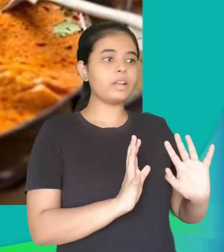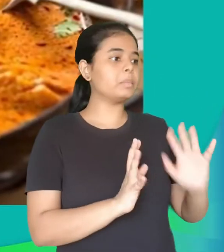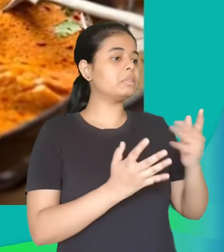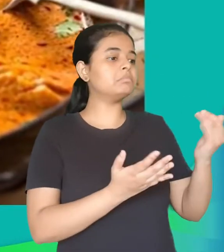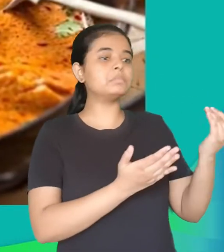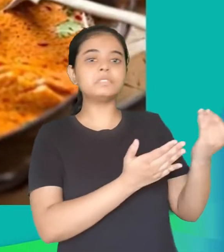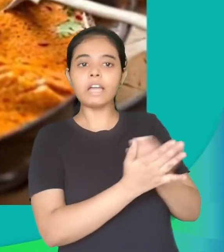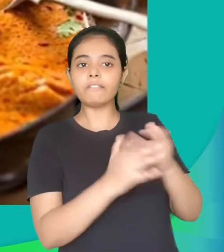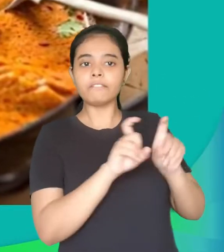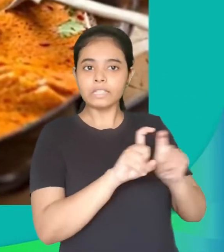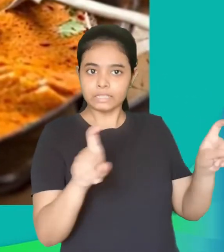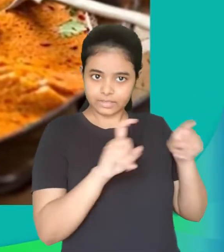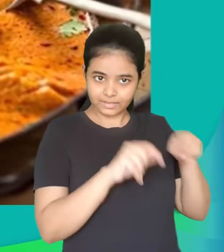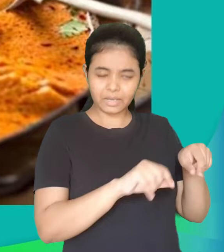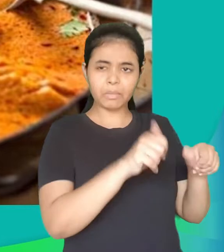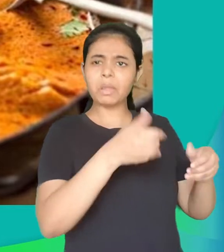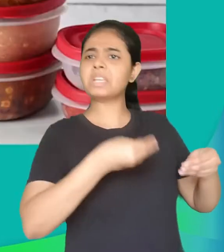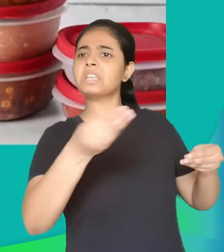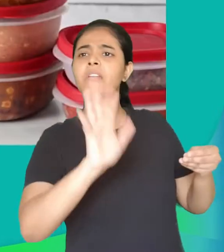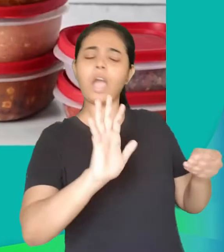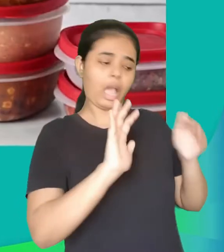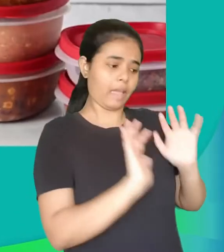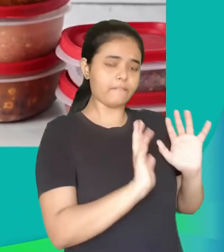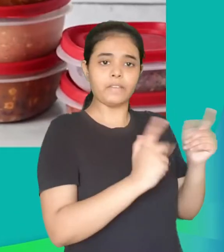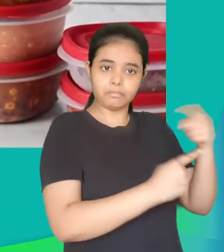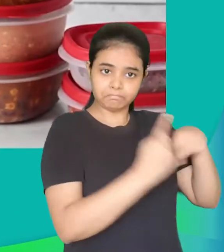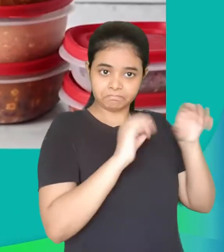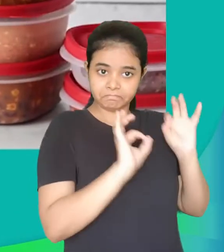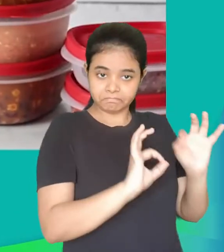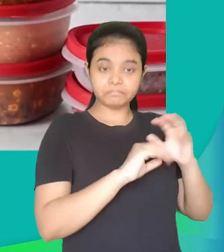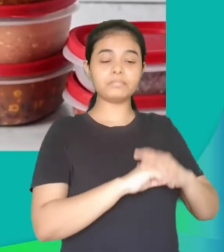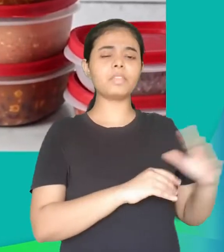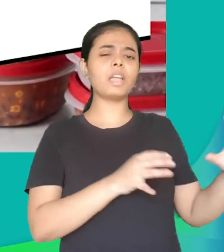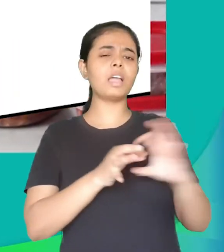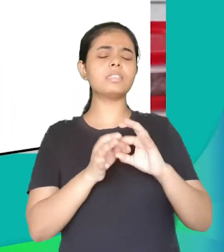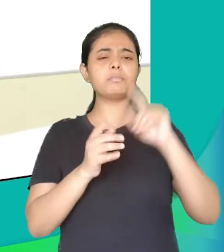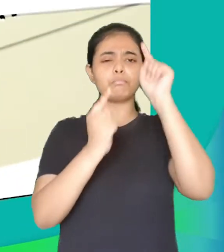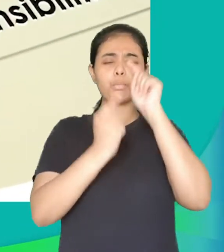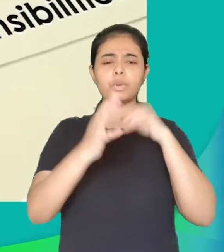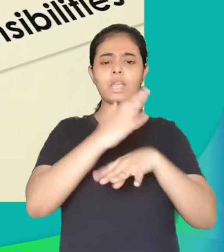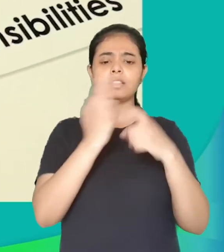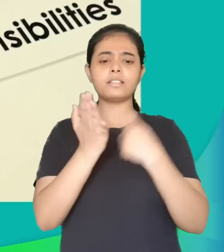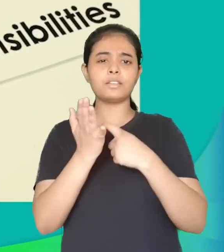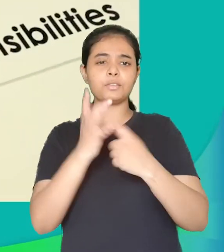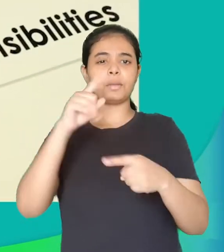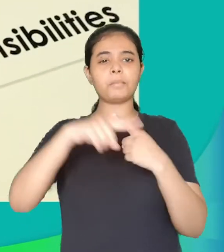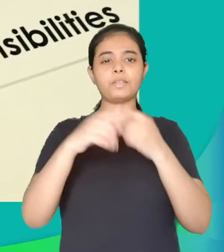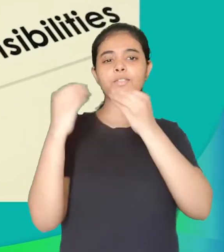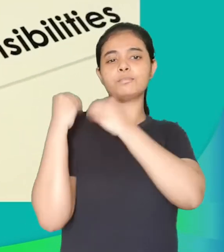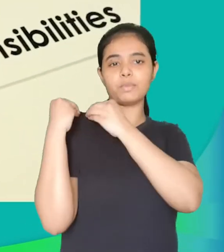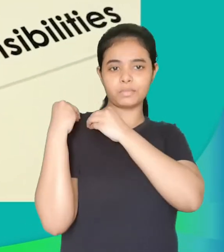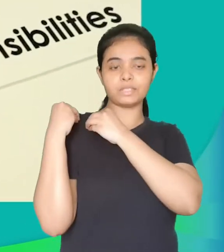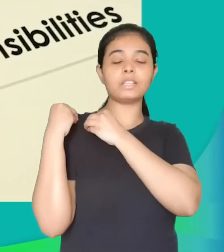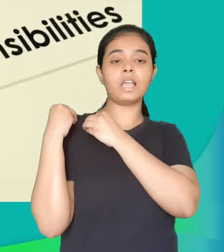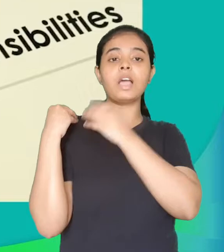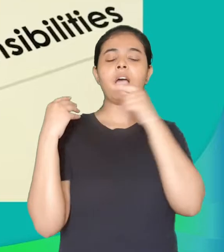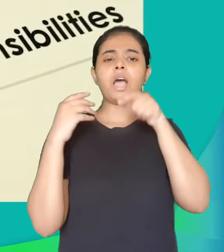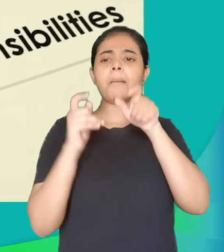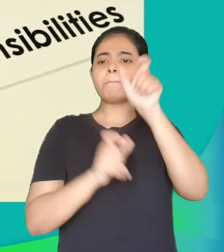of safe food that have not been served to the customer. These regulations describe roles